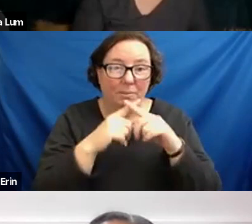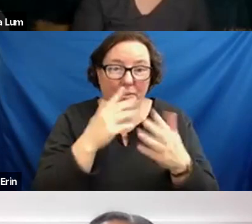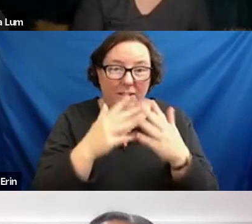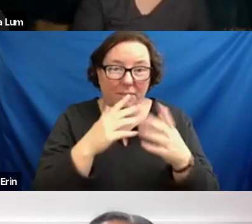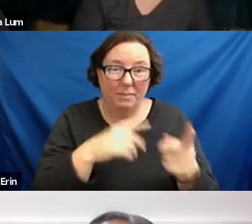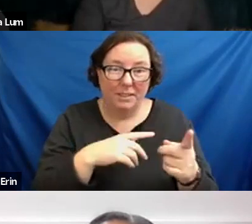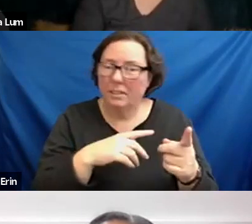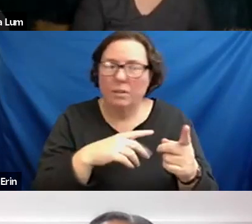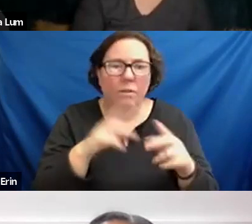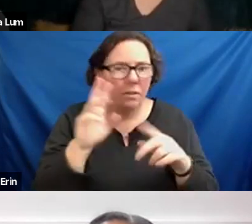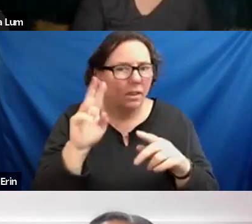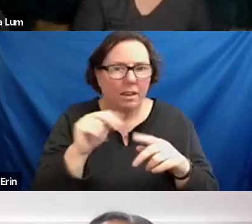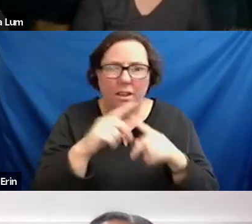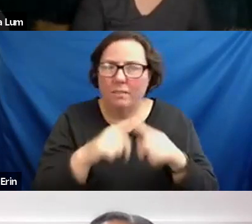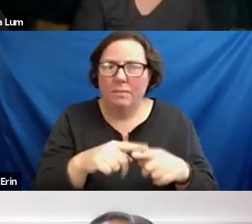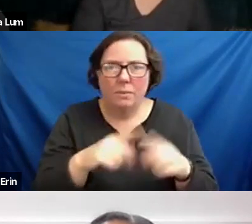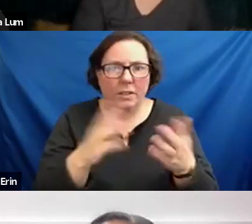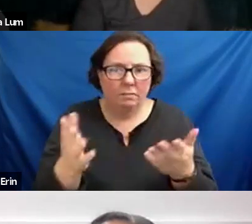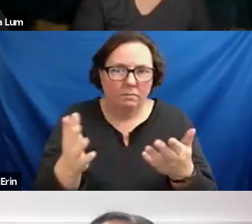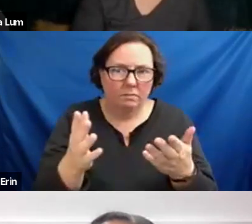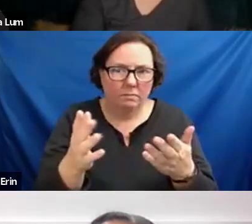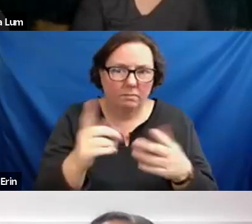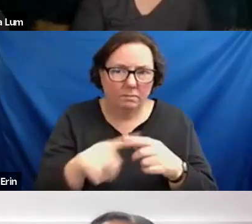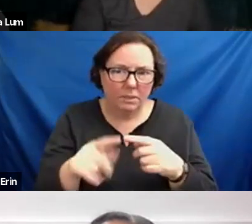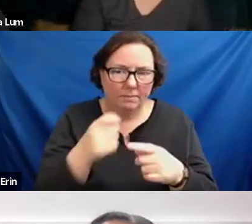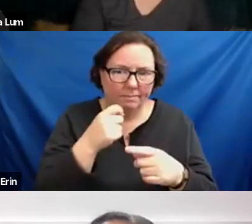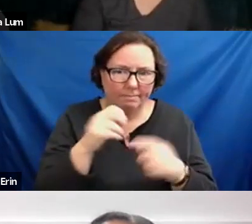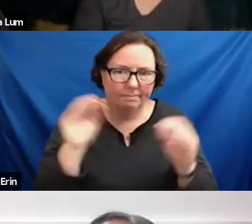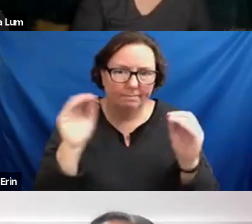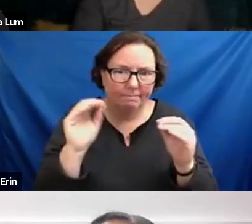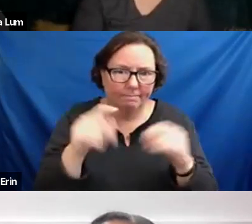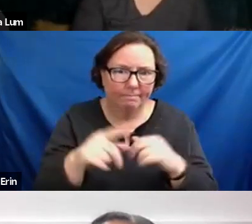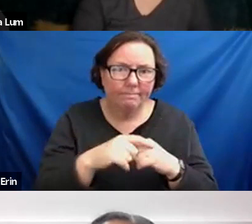They're unmuted. Maybe.